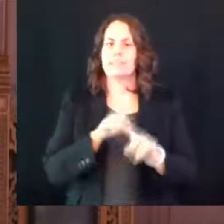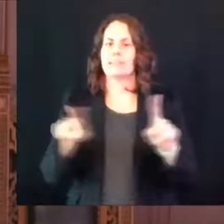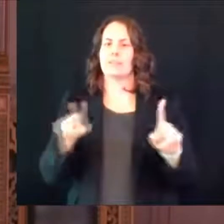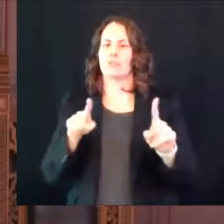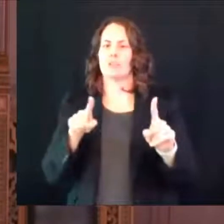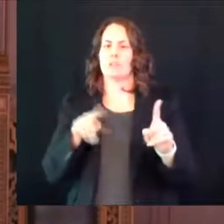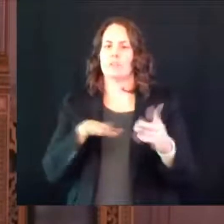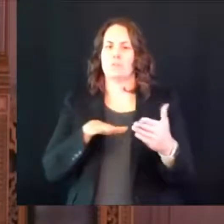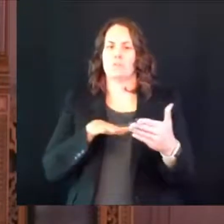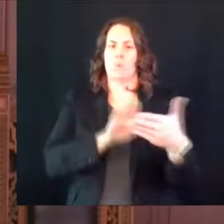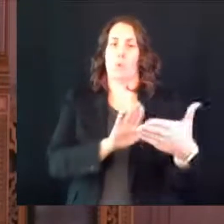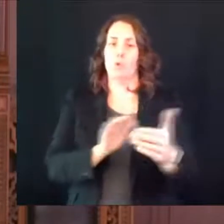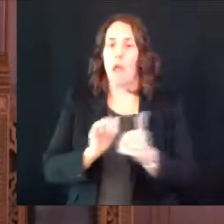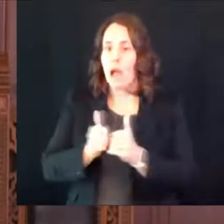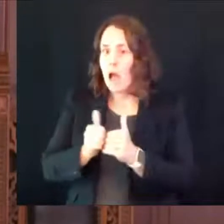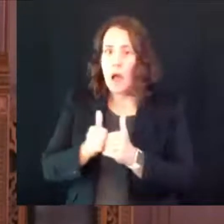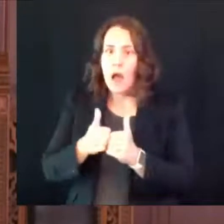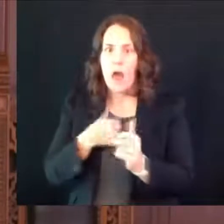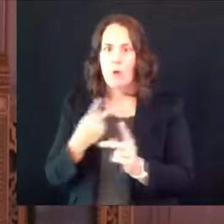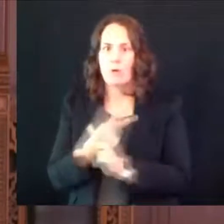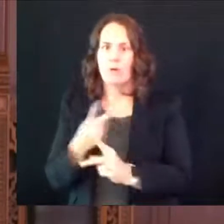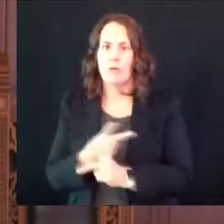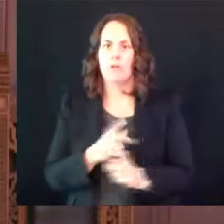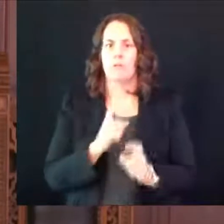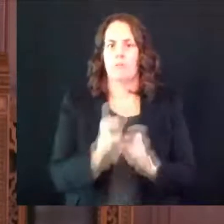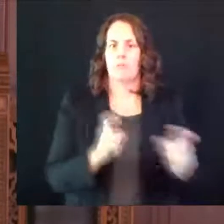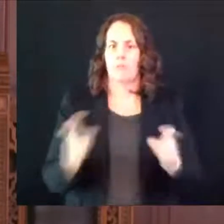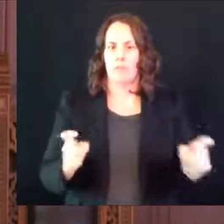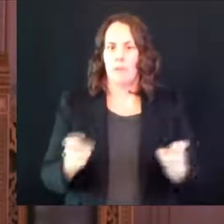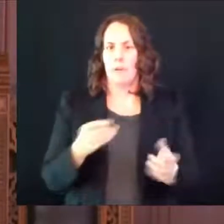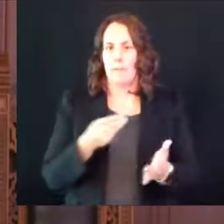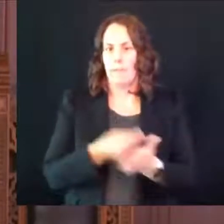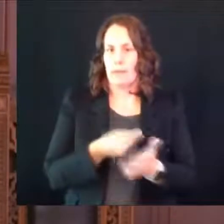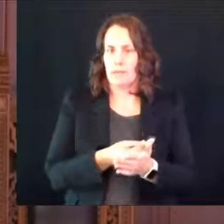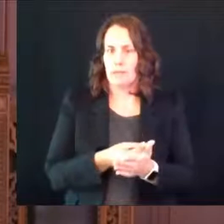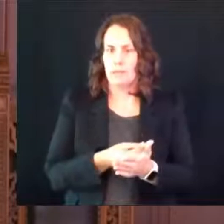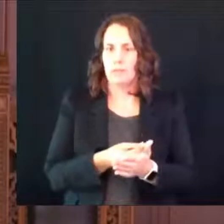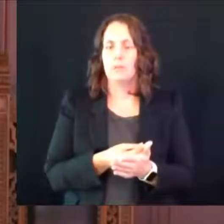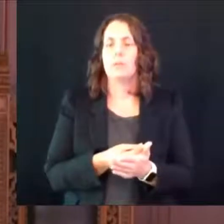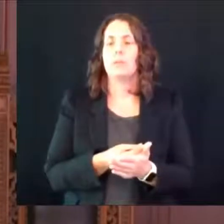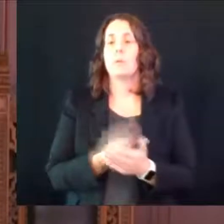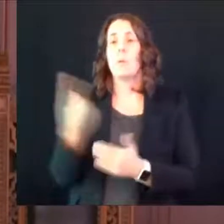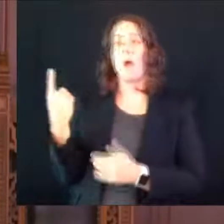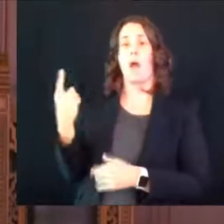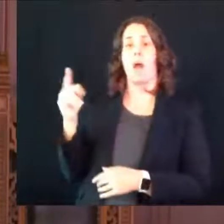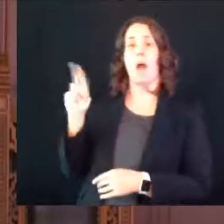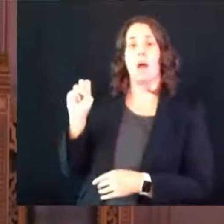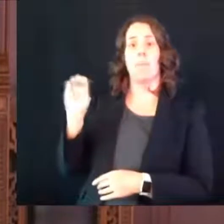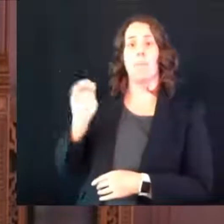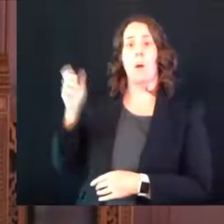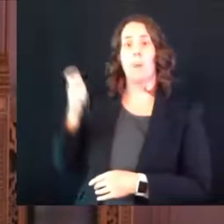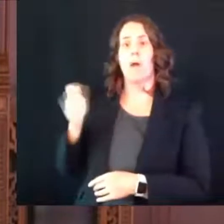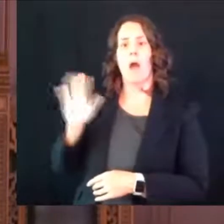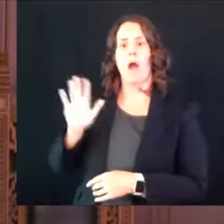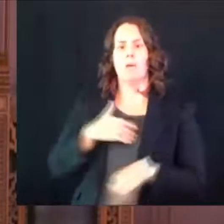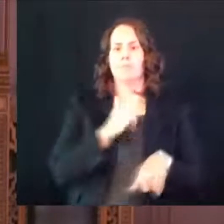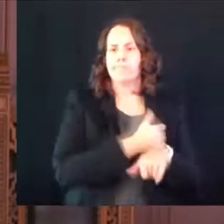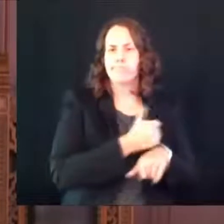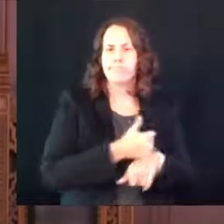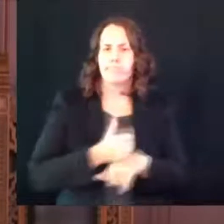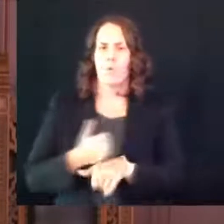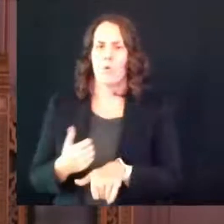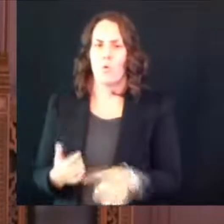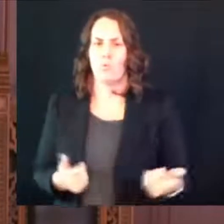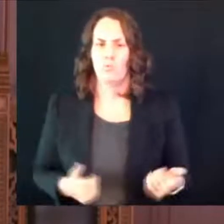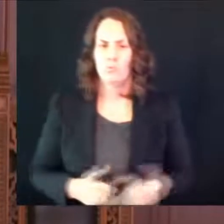care of that backlog going forward. Unfortunately, we're actually seeing people run out